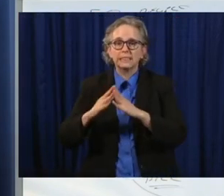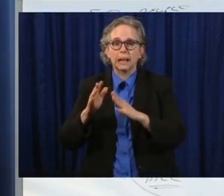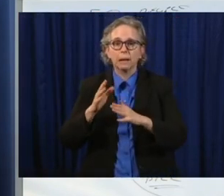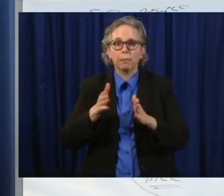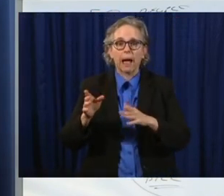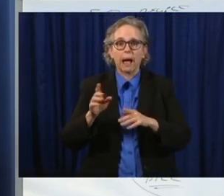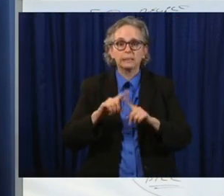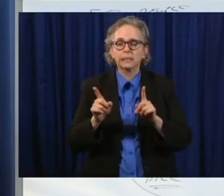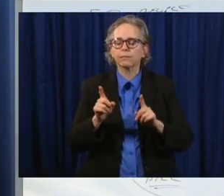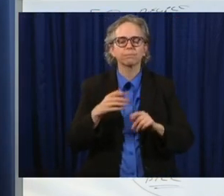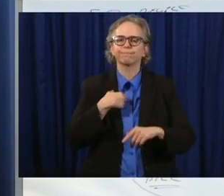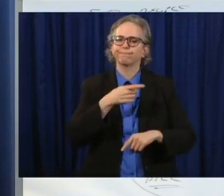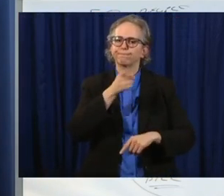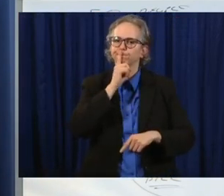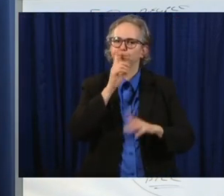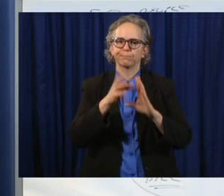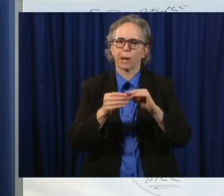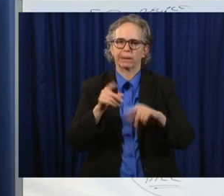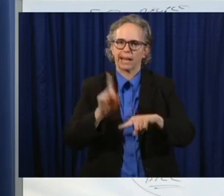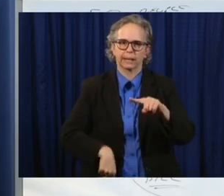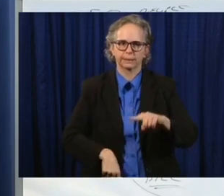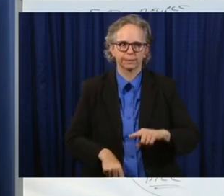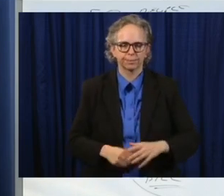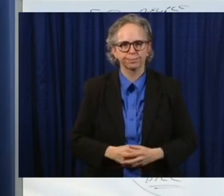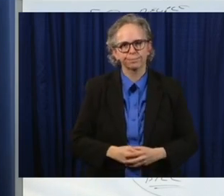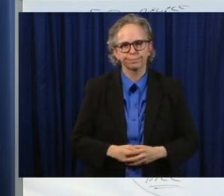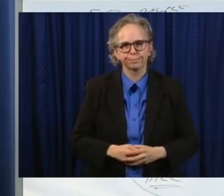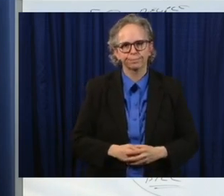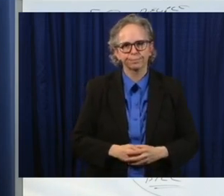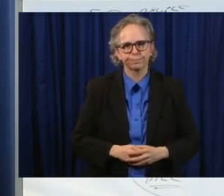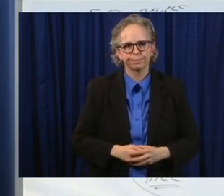Hi, Governor. Julie Carr-Smythe at the Associated Press.